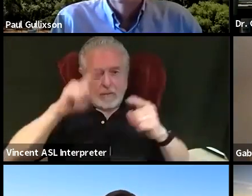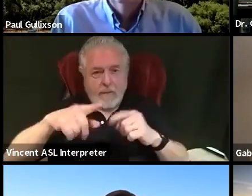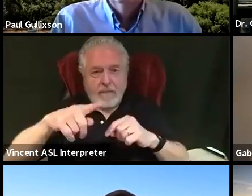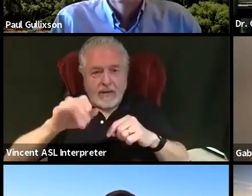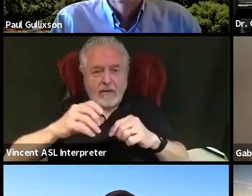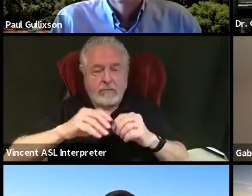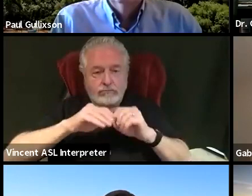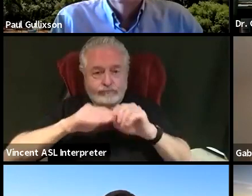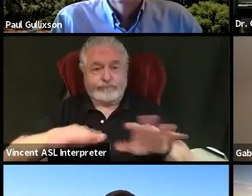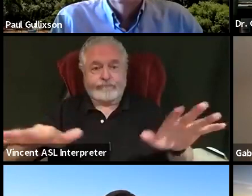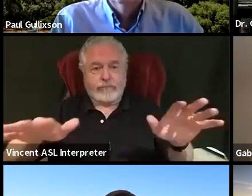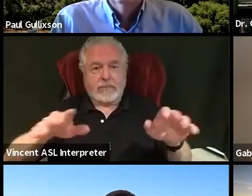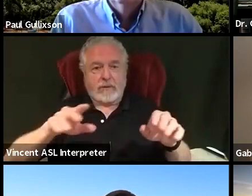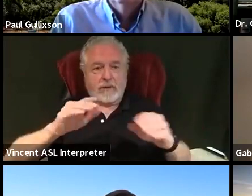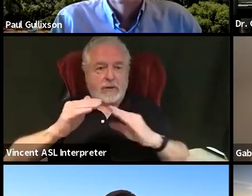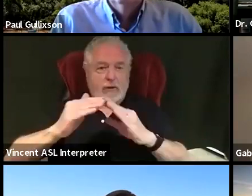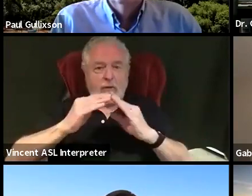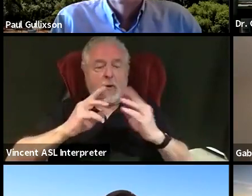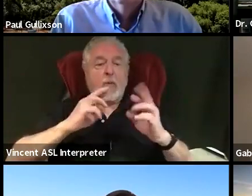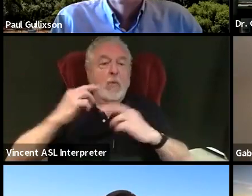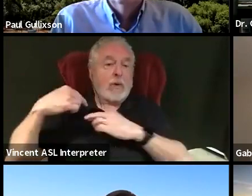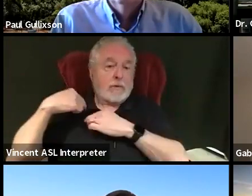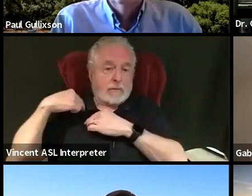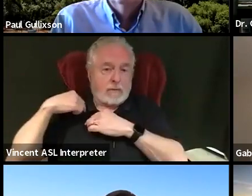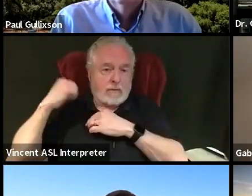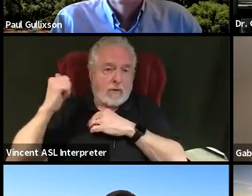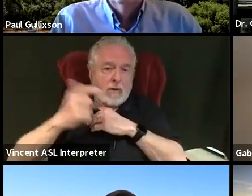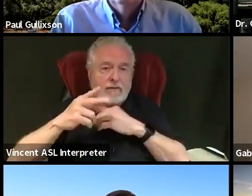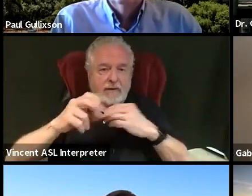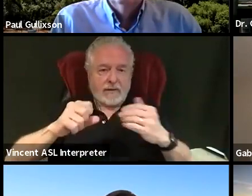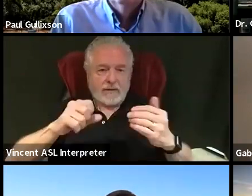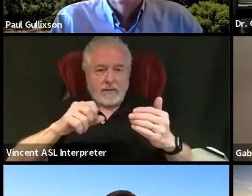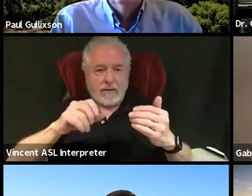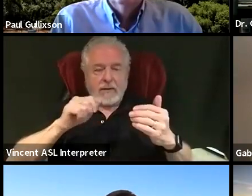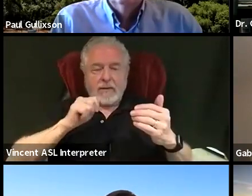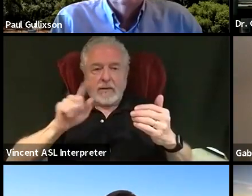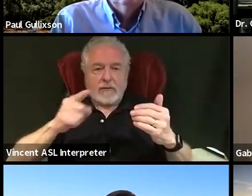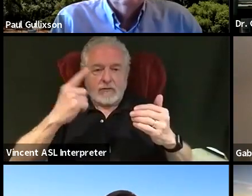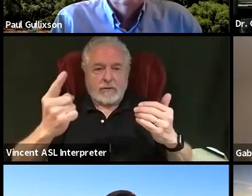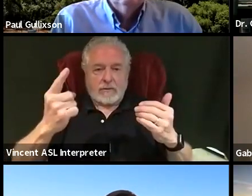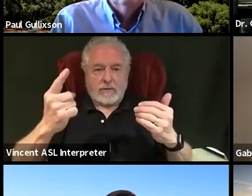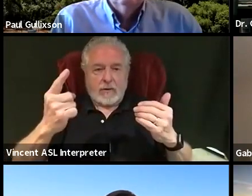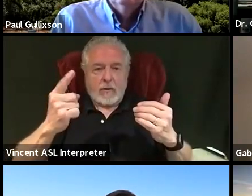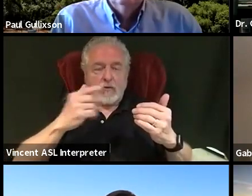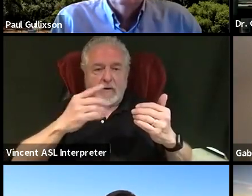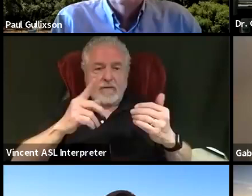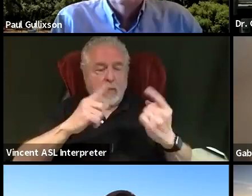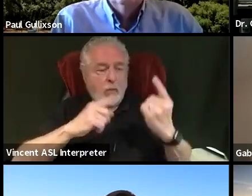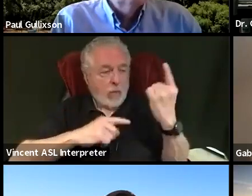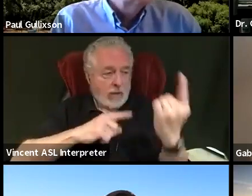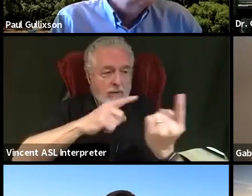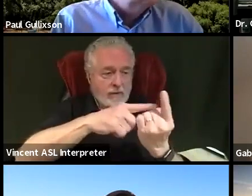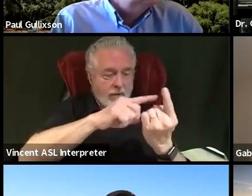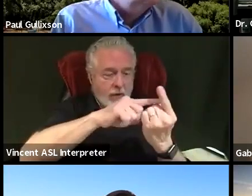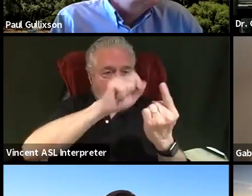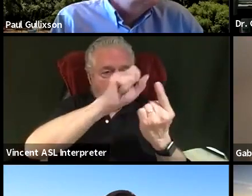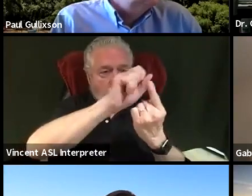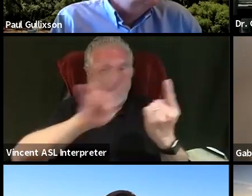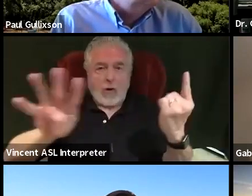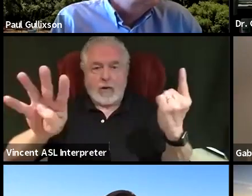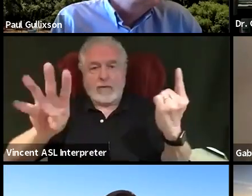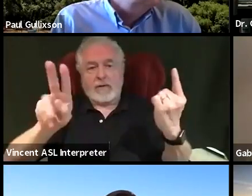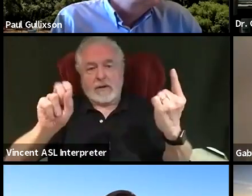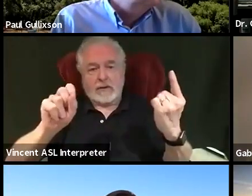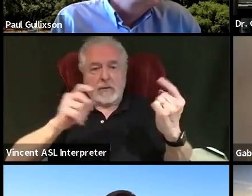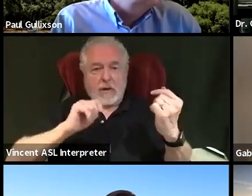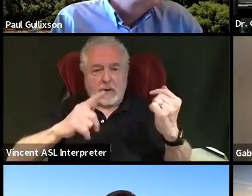pandemics bring out the community responsibility in all of us. That it's not just what's good for the one, it's good for all of us. And